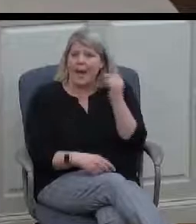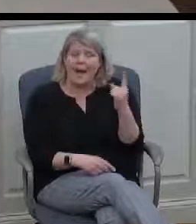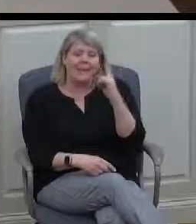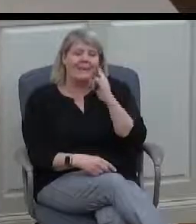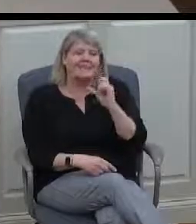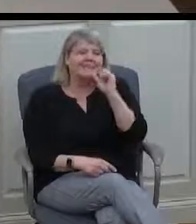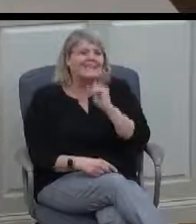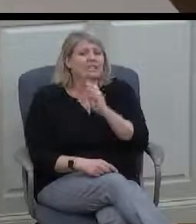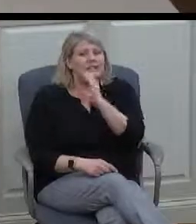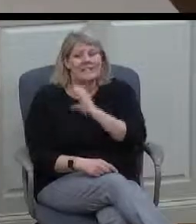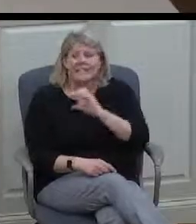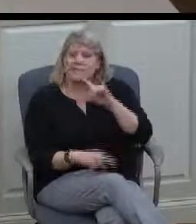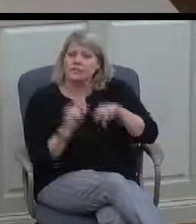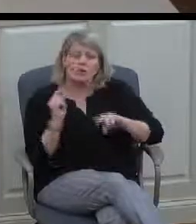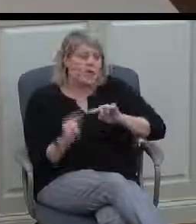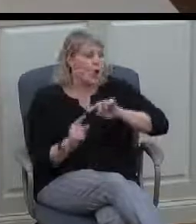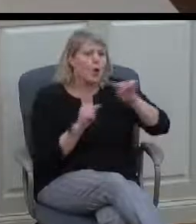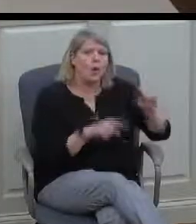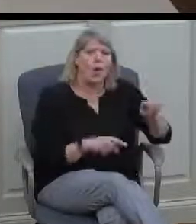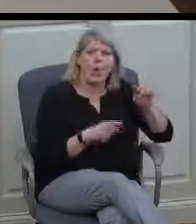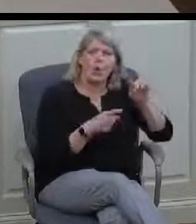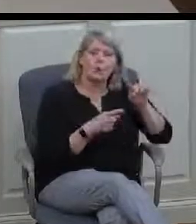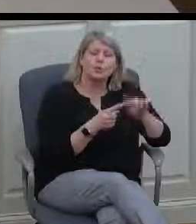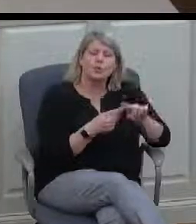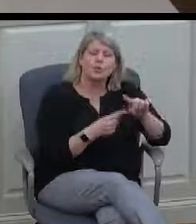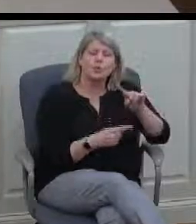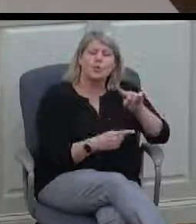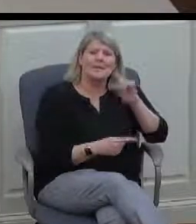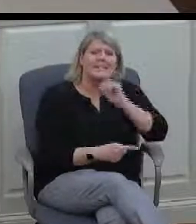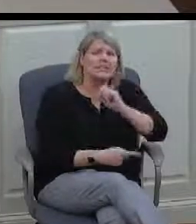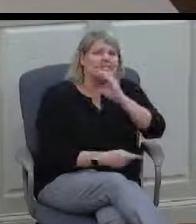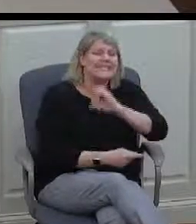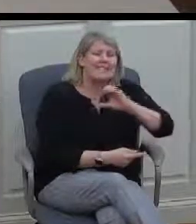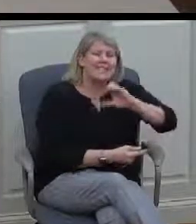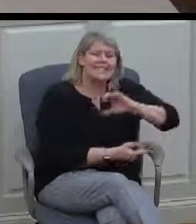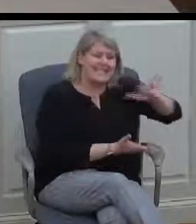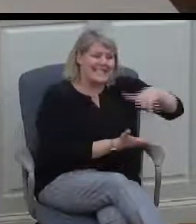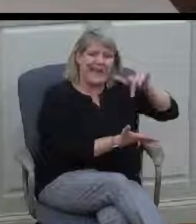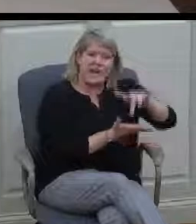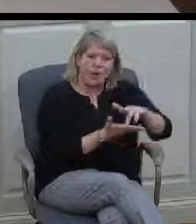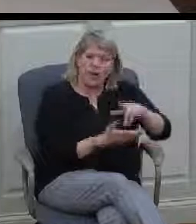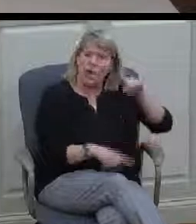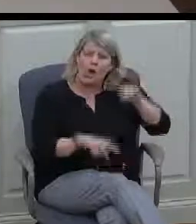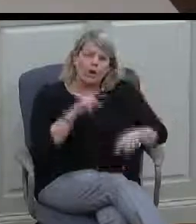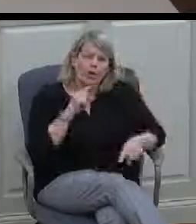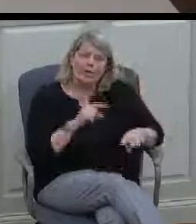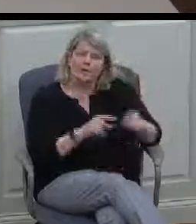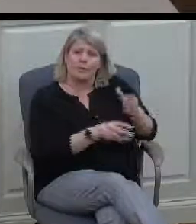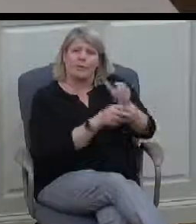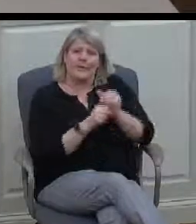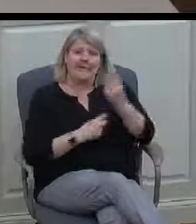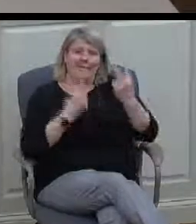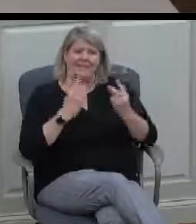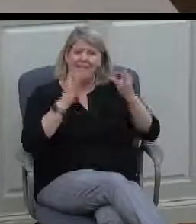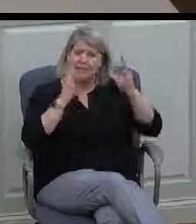center, and the overall, and seniors could not receive visitors to their homes. Their letter indicates that the overall impact of COVID